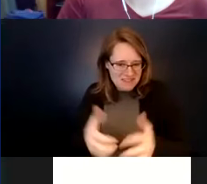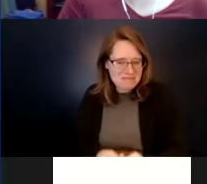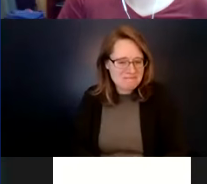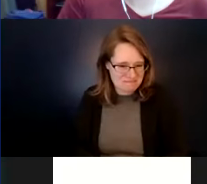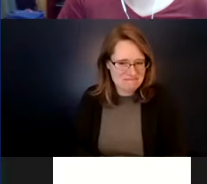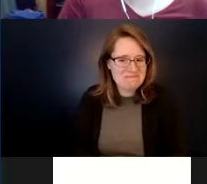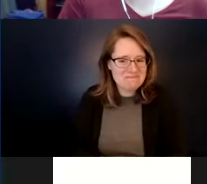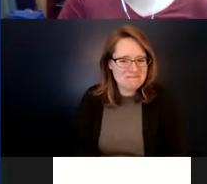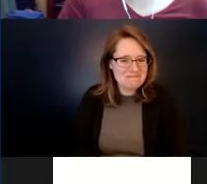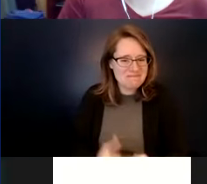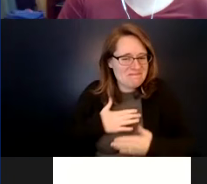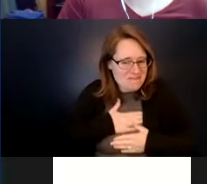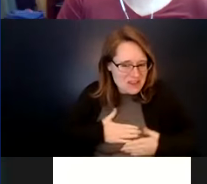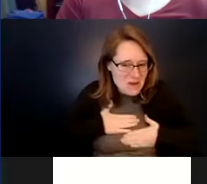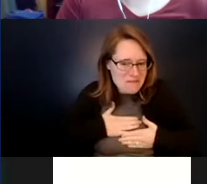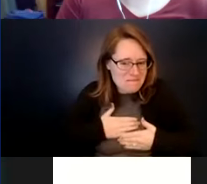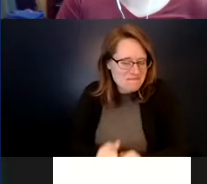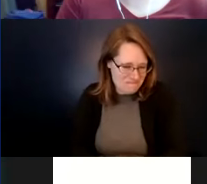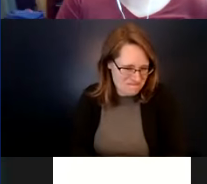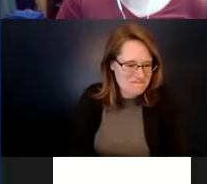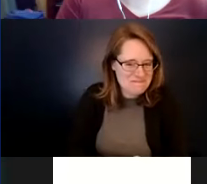I hope you have a good time with this prompt.